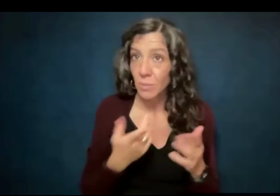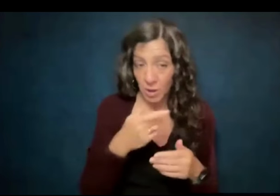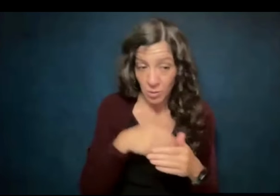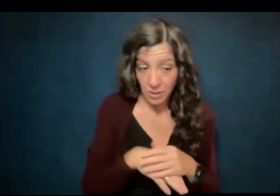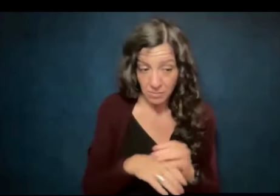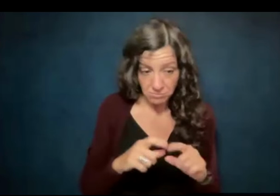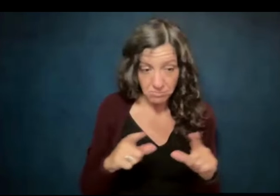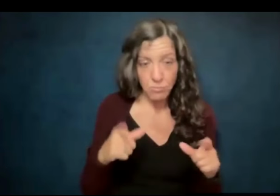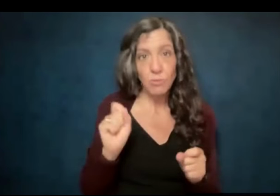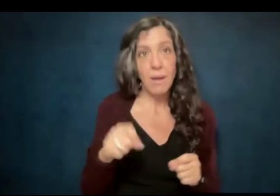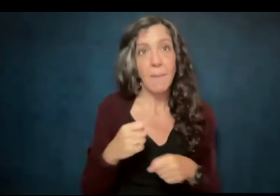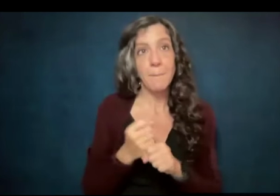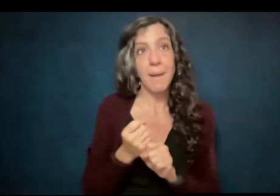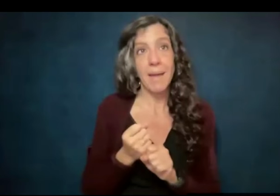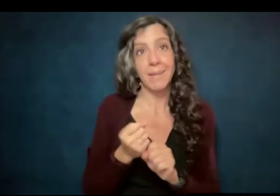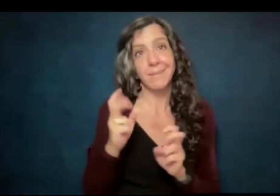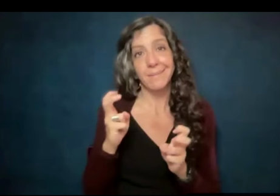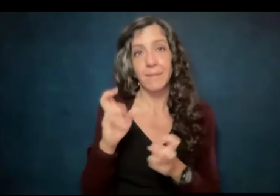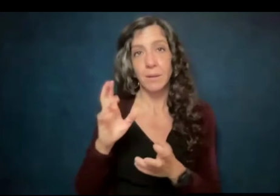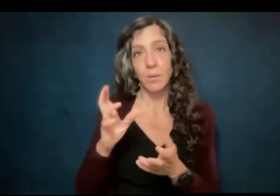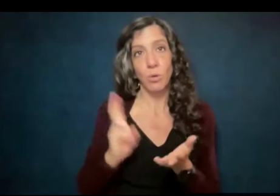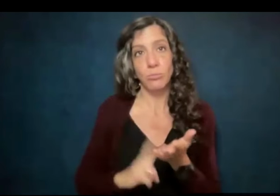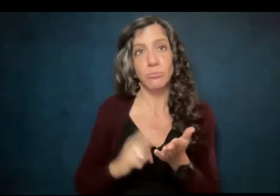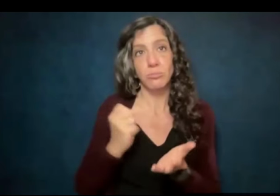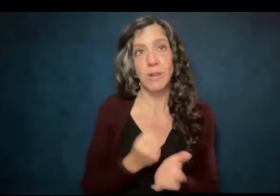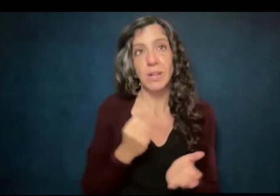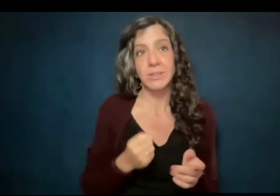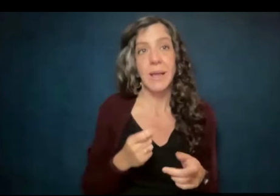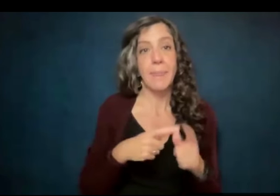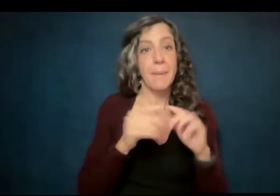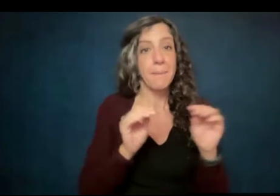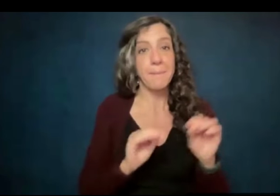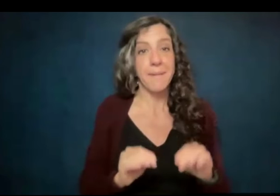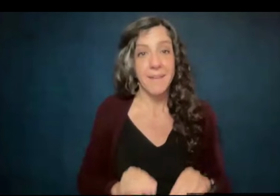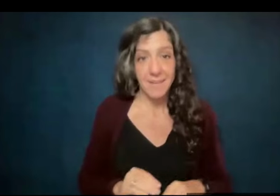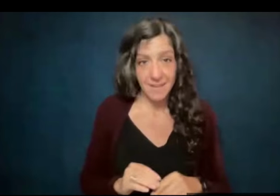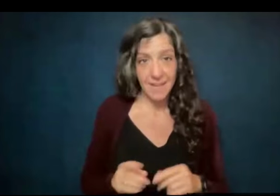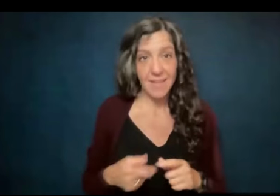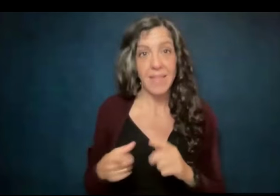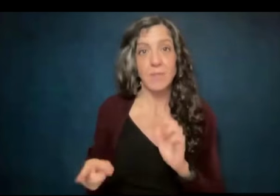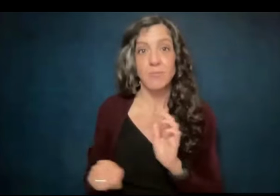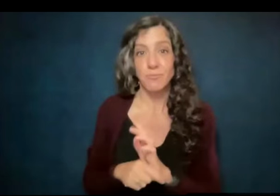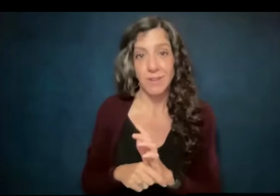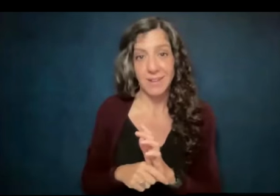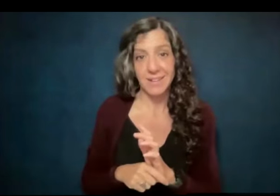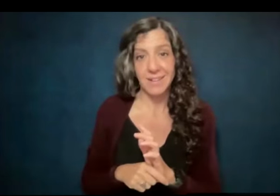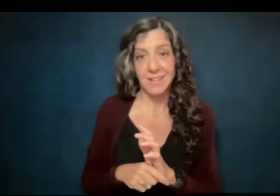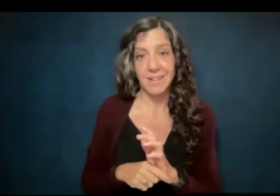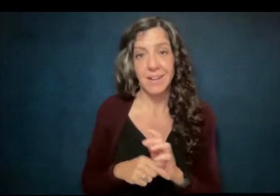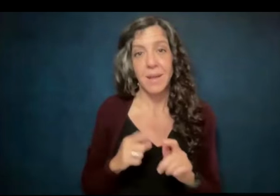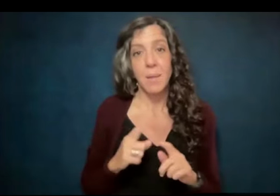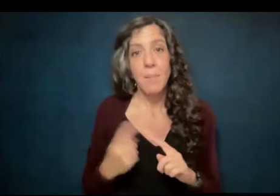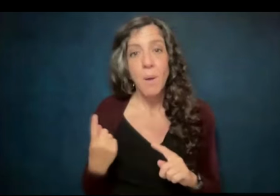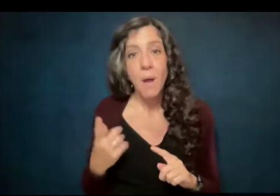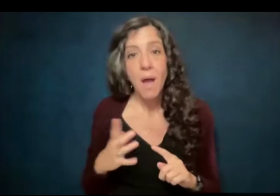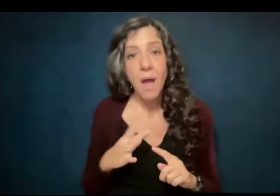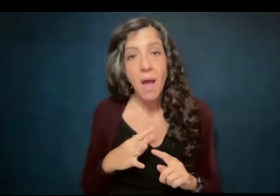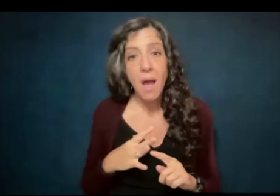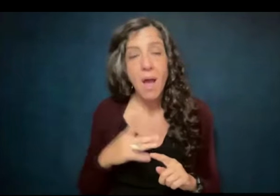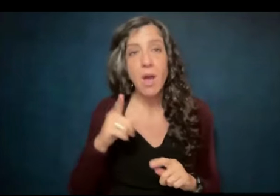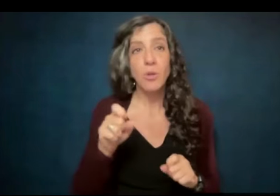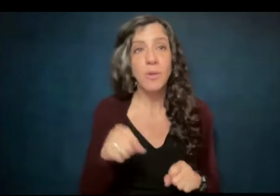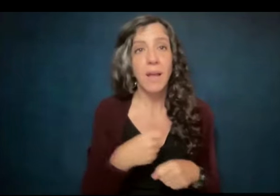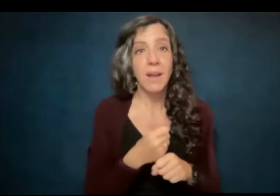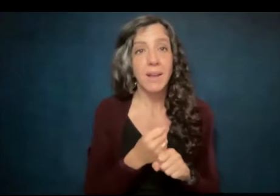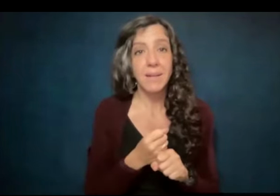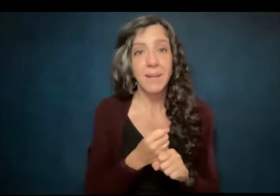create credentials and fill out a pass application that you can ultimately print. But the beauty of it is that you can also